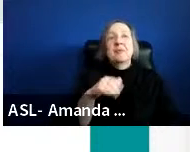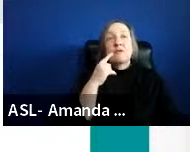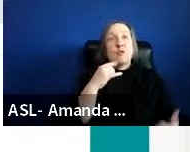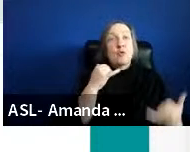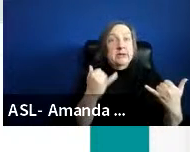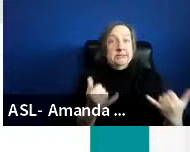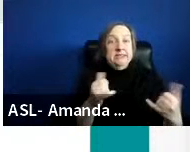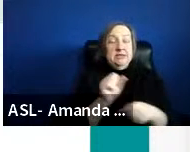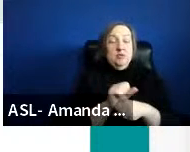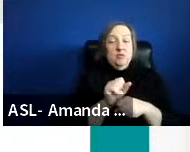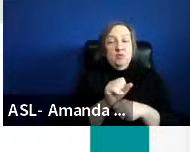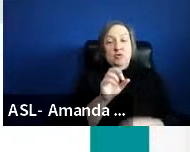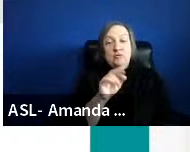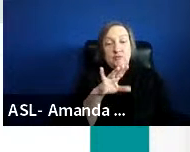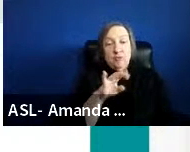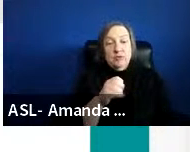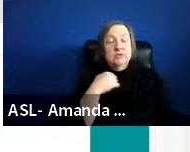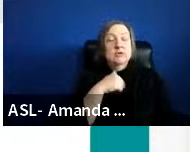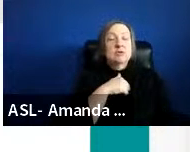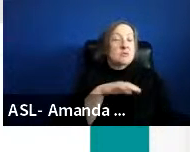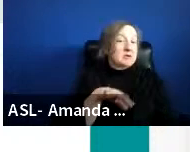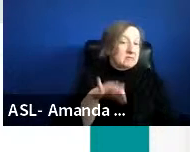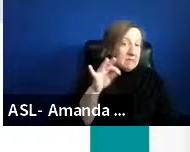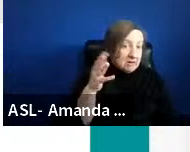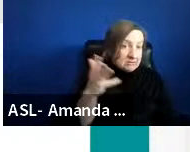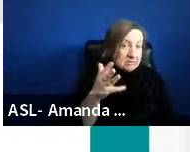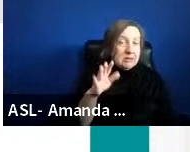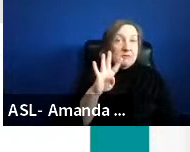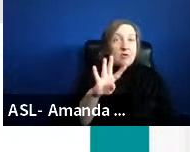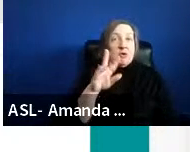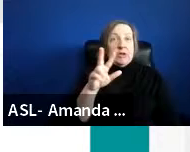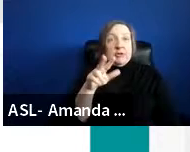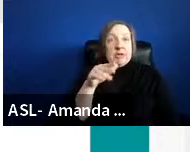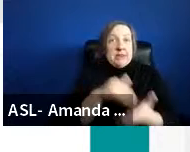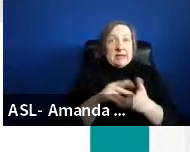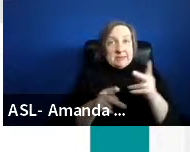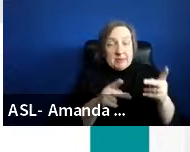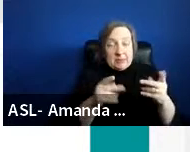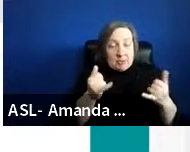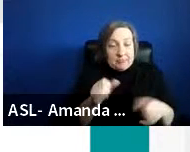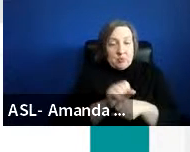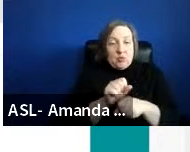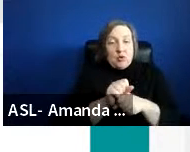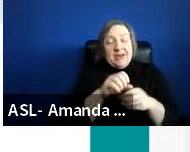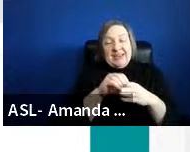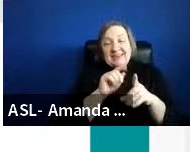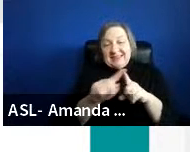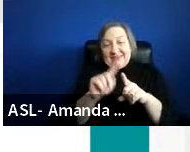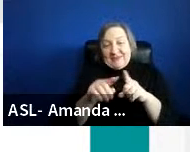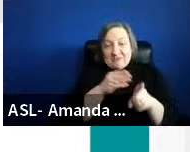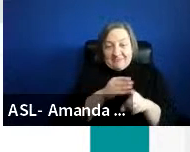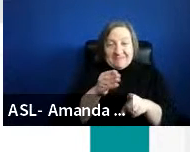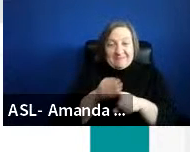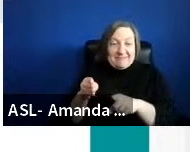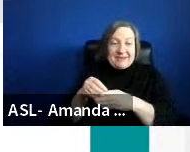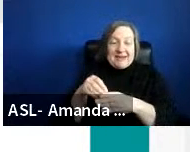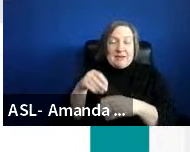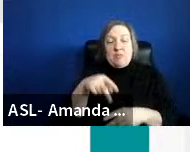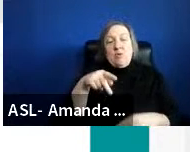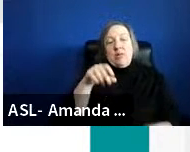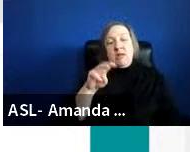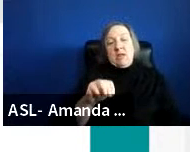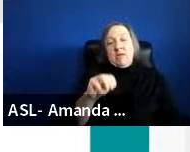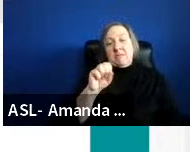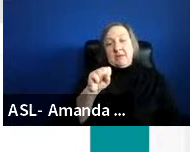existing workforce, we found that 43,000 people currently work in the trades in the Portland MSA.